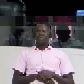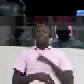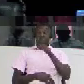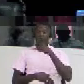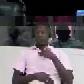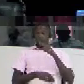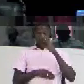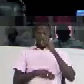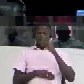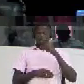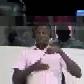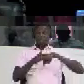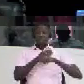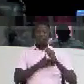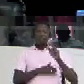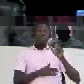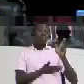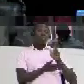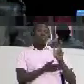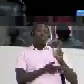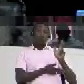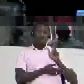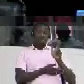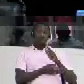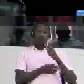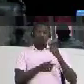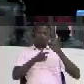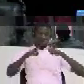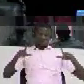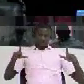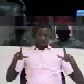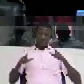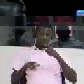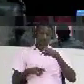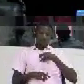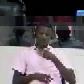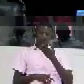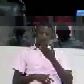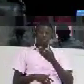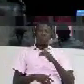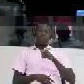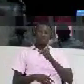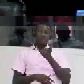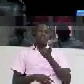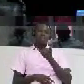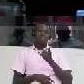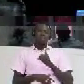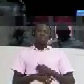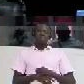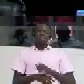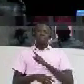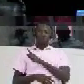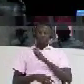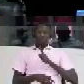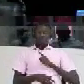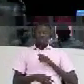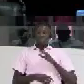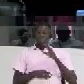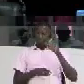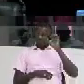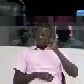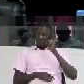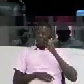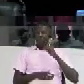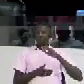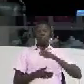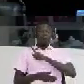speaking in the Wolof language, comme ka yow ci làkki olof nga pare pour wax waaw We must keep in mind that we have